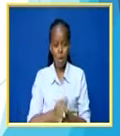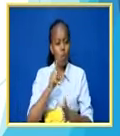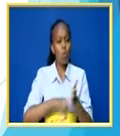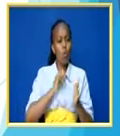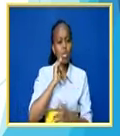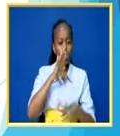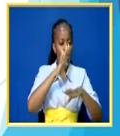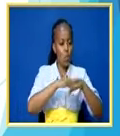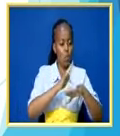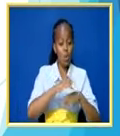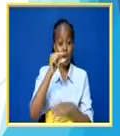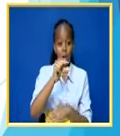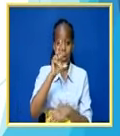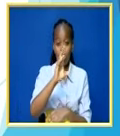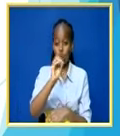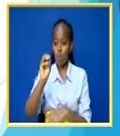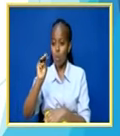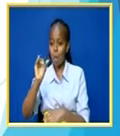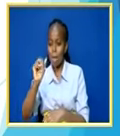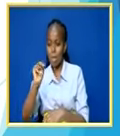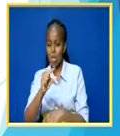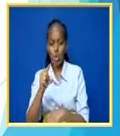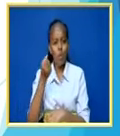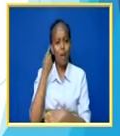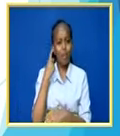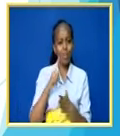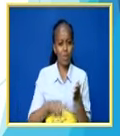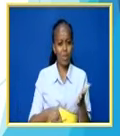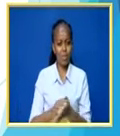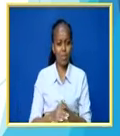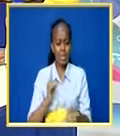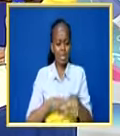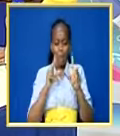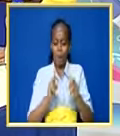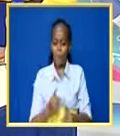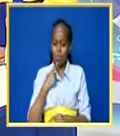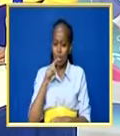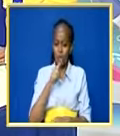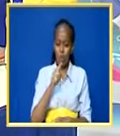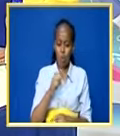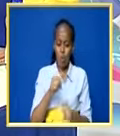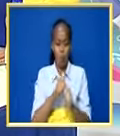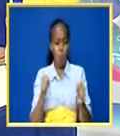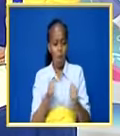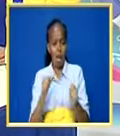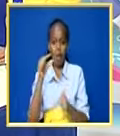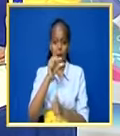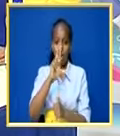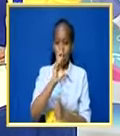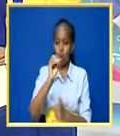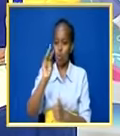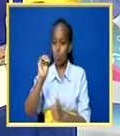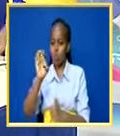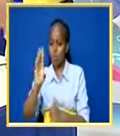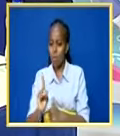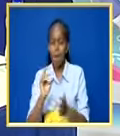good grooming? What do you understand? You're not well groomed. When someone tells you you're not well groomed, what is this person trying to tell